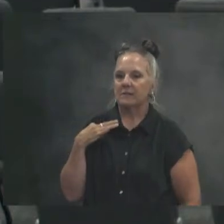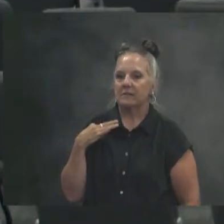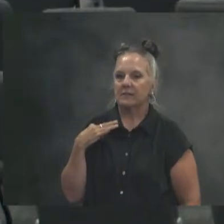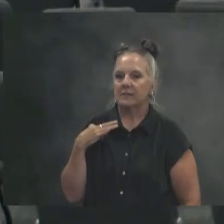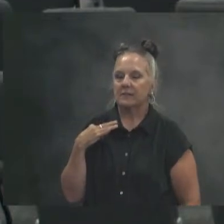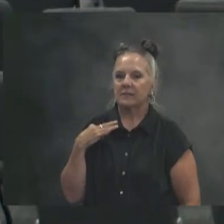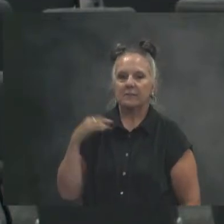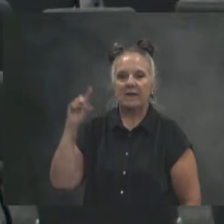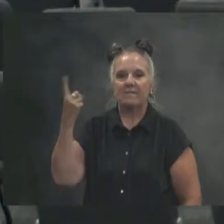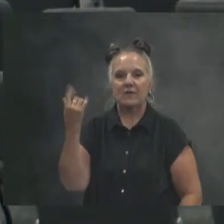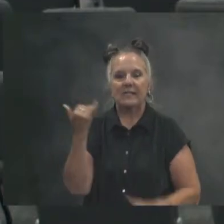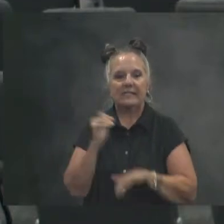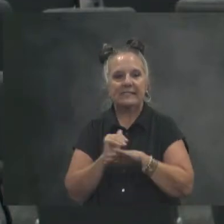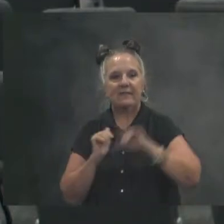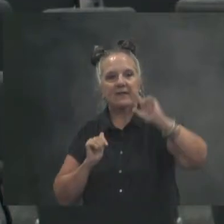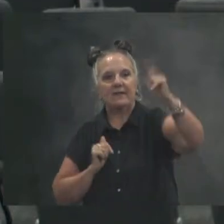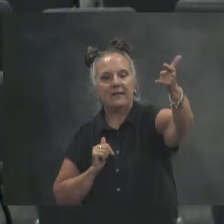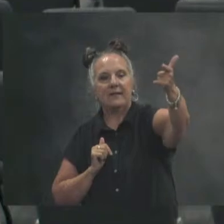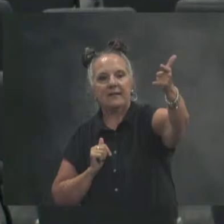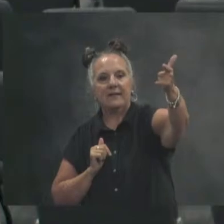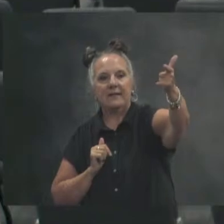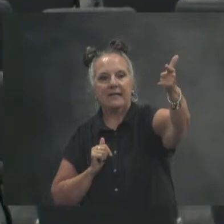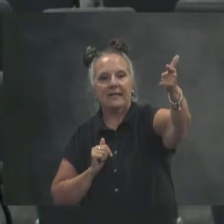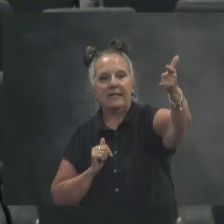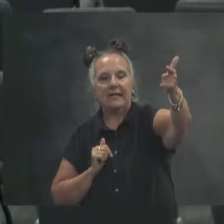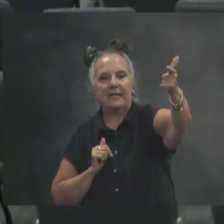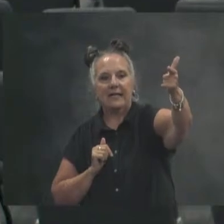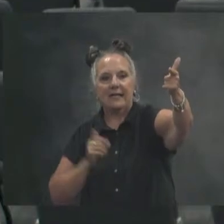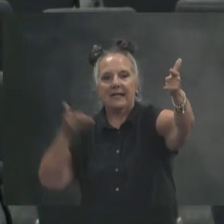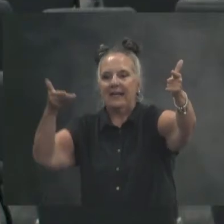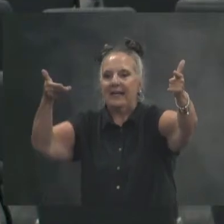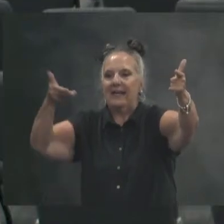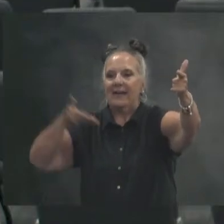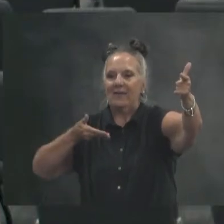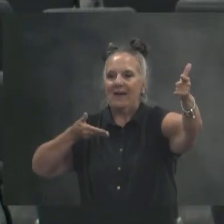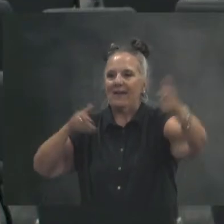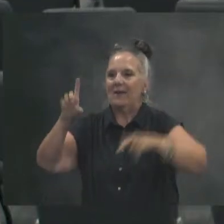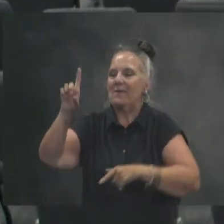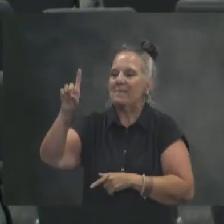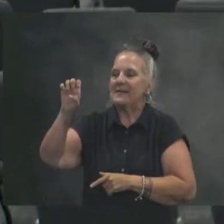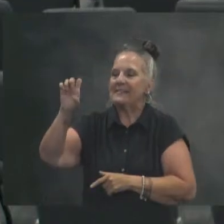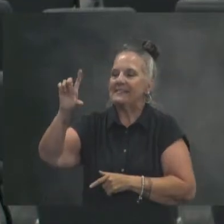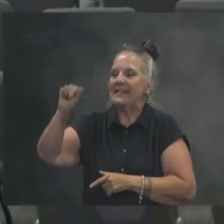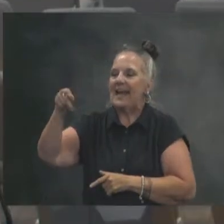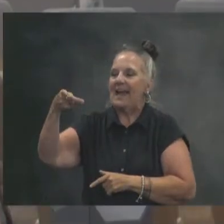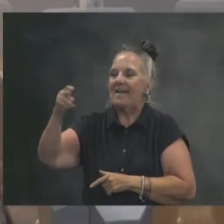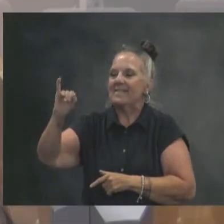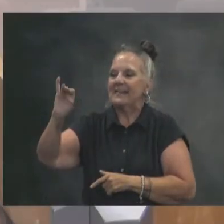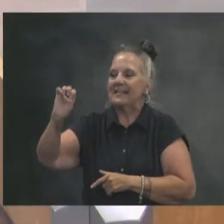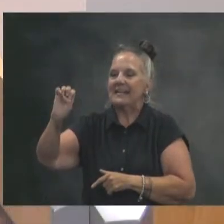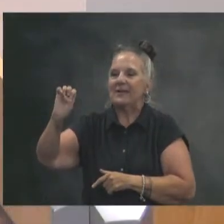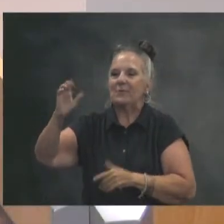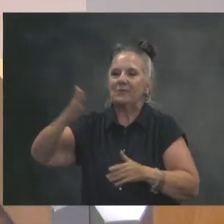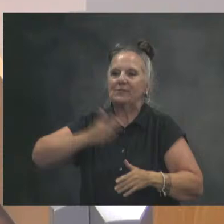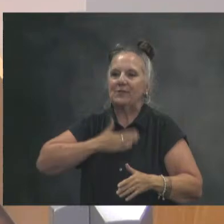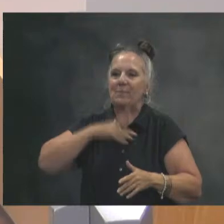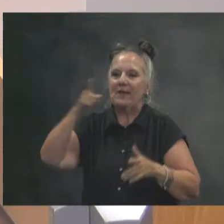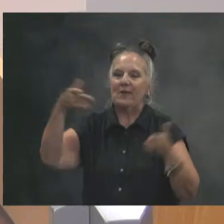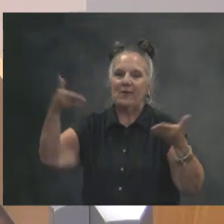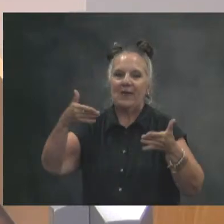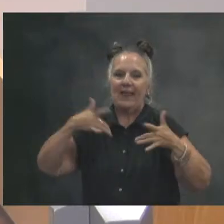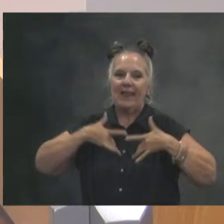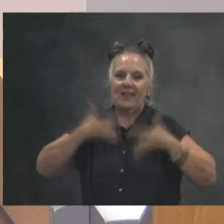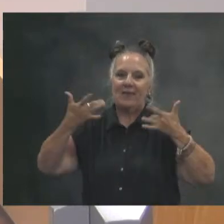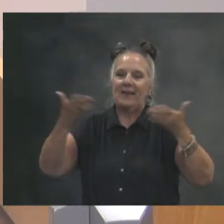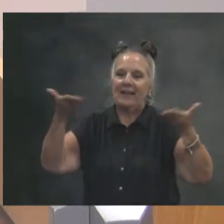be first this evening? I'll go first. Thank you. Welcome, Daphne. We're so glad you're here with us. It is a thrill to have